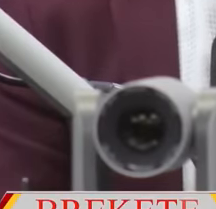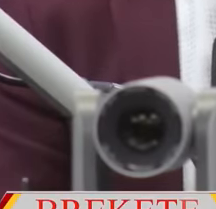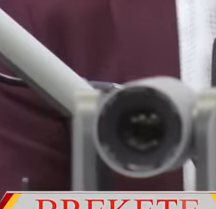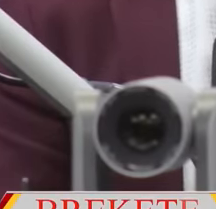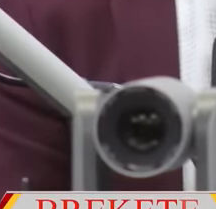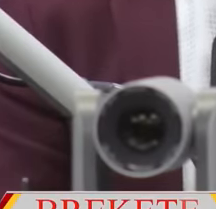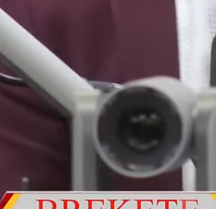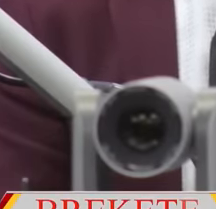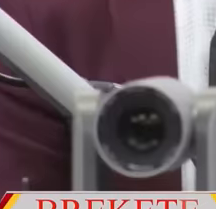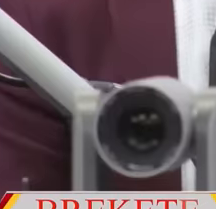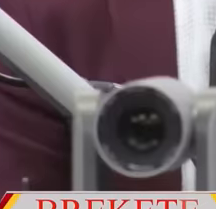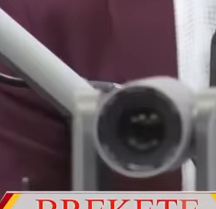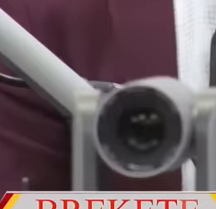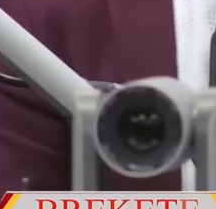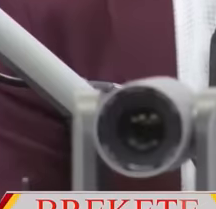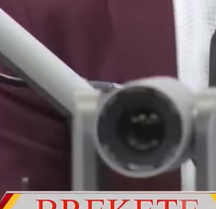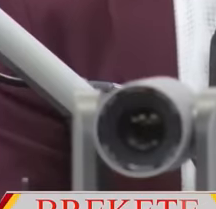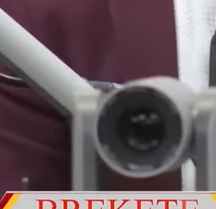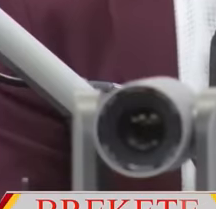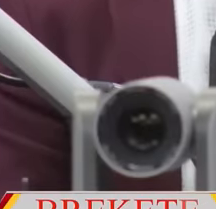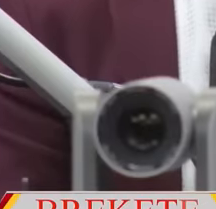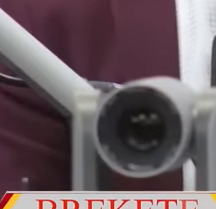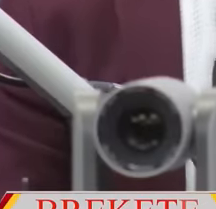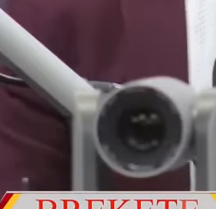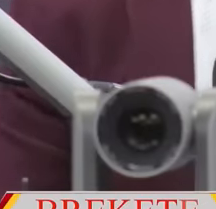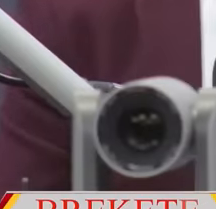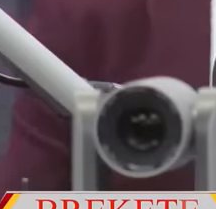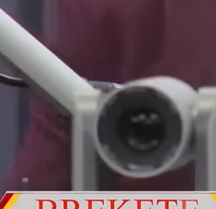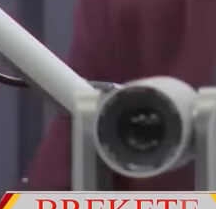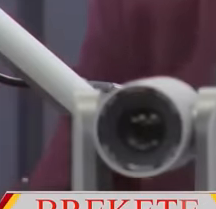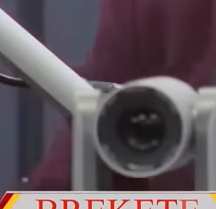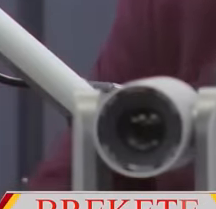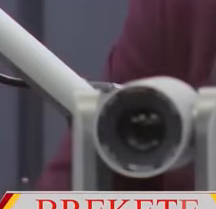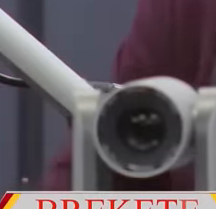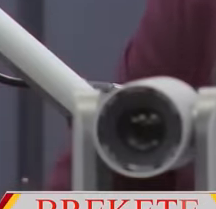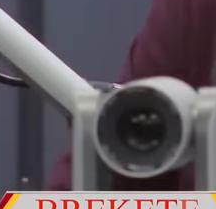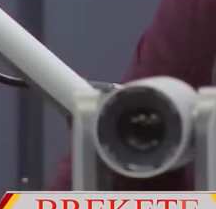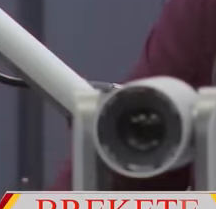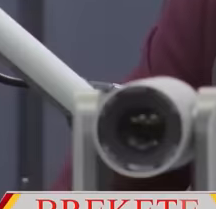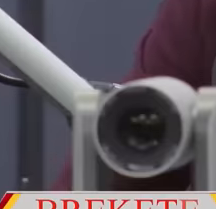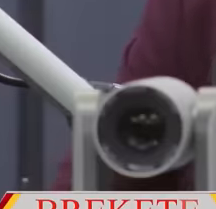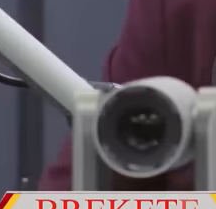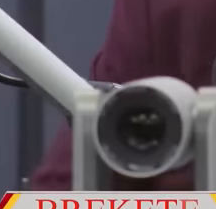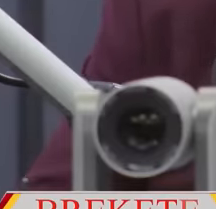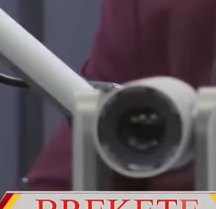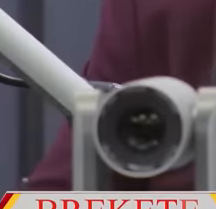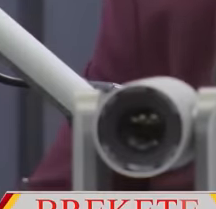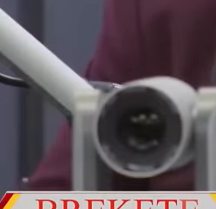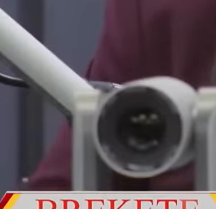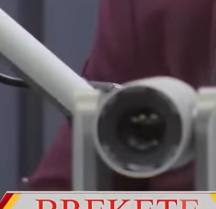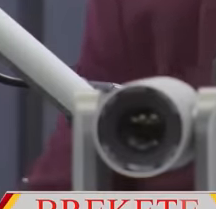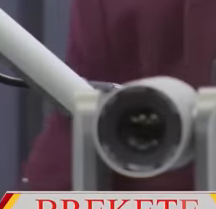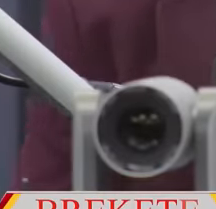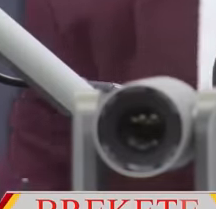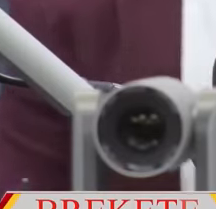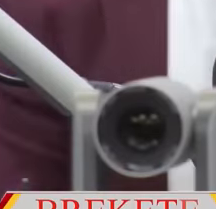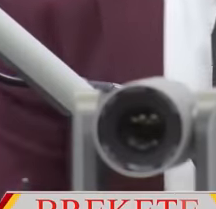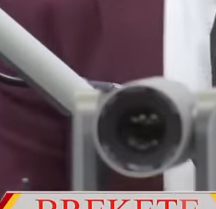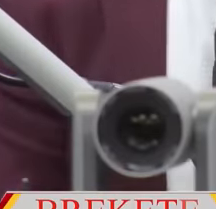obey, latty, a minimum authorize. Or joy, why you play one jar. Now, oh my, is about